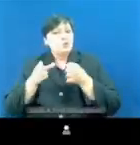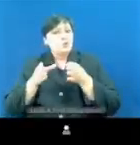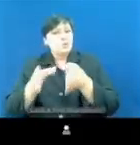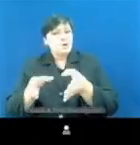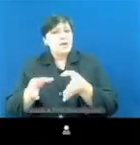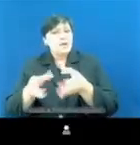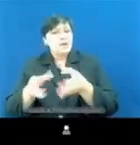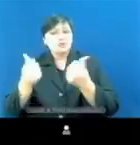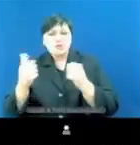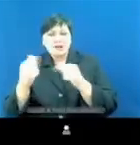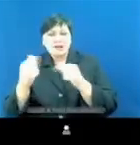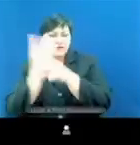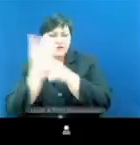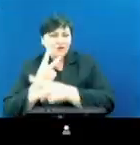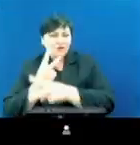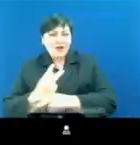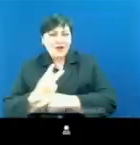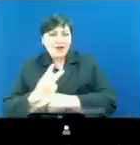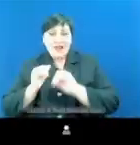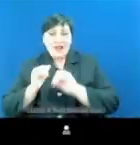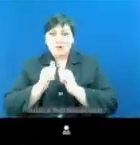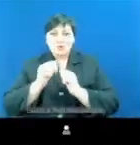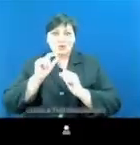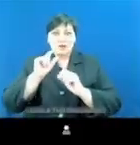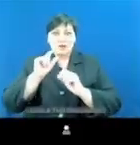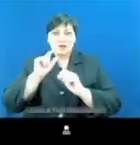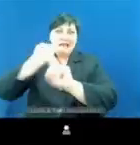try to figure out how to answer the questions in a way that